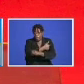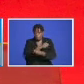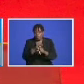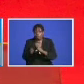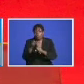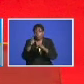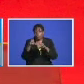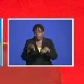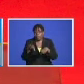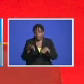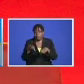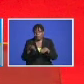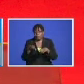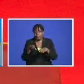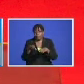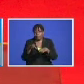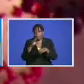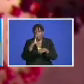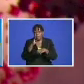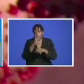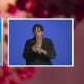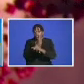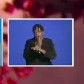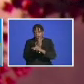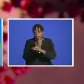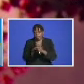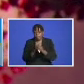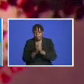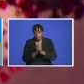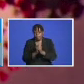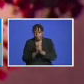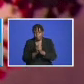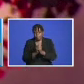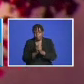you are protected. Altavis Munnings, ZNS Network News.